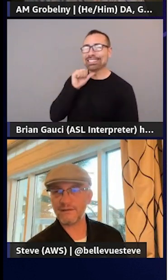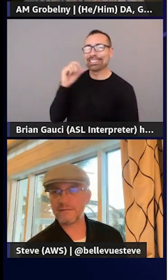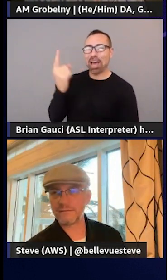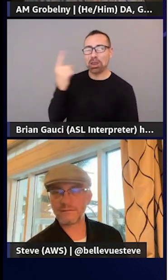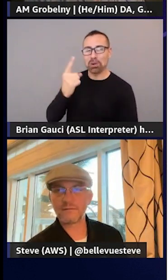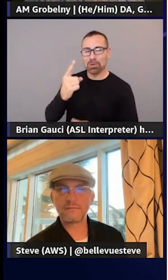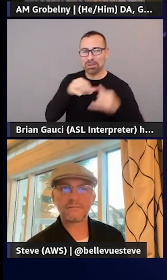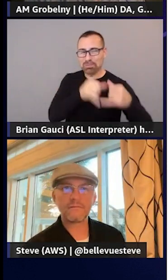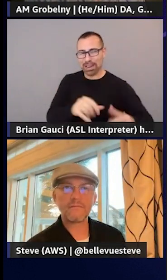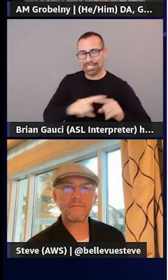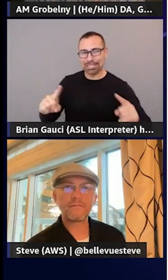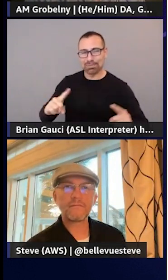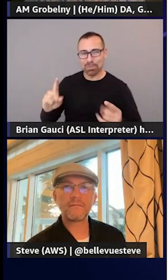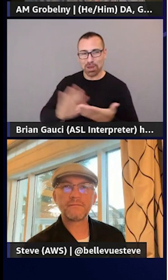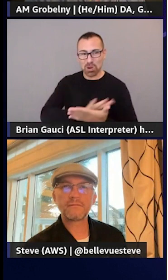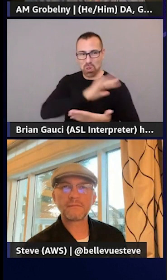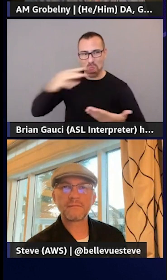yeah.